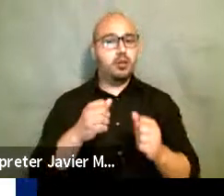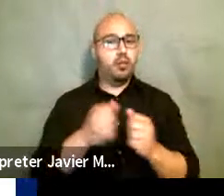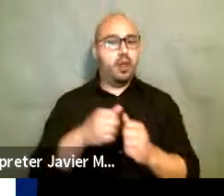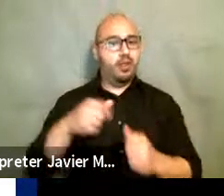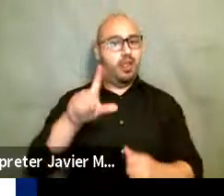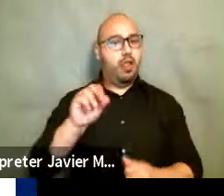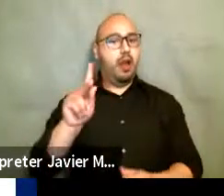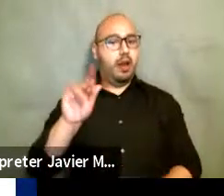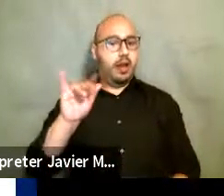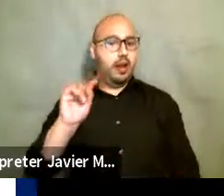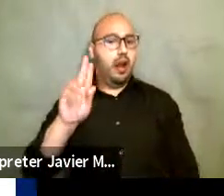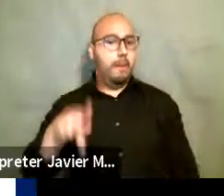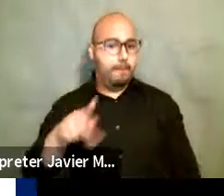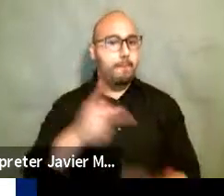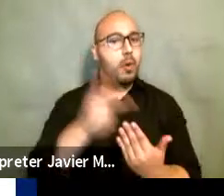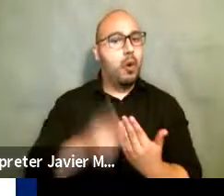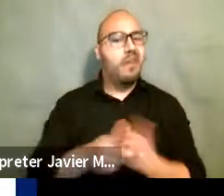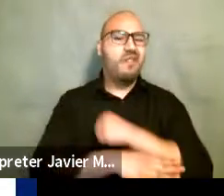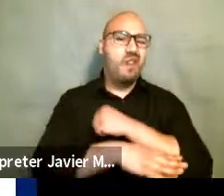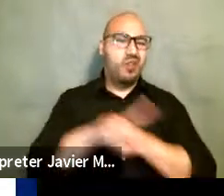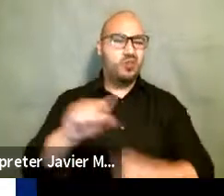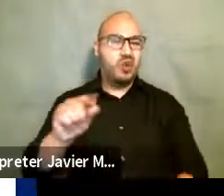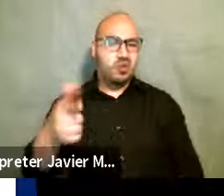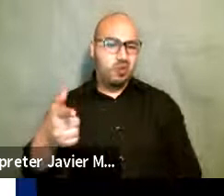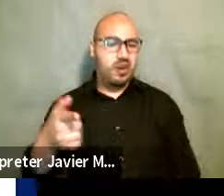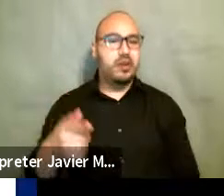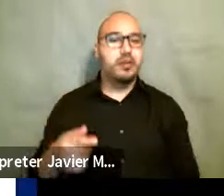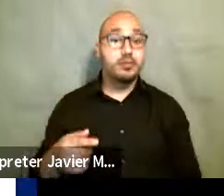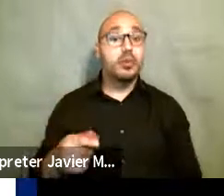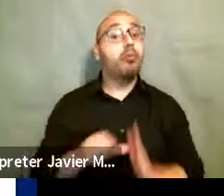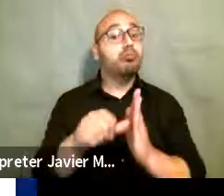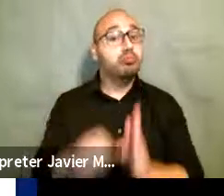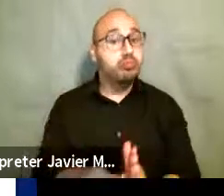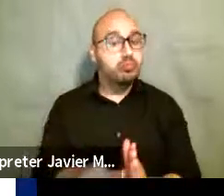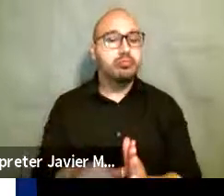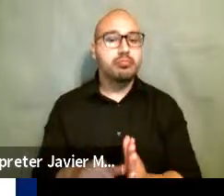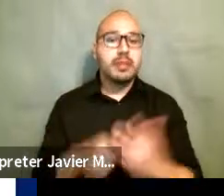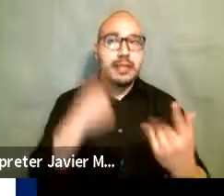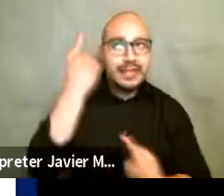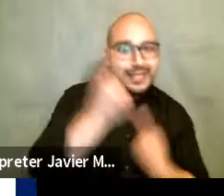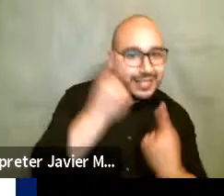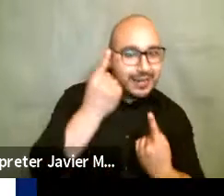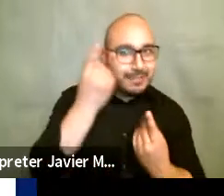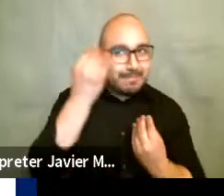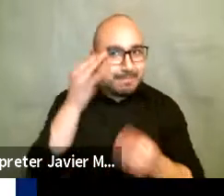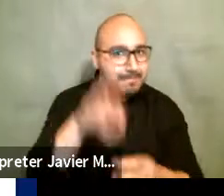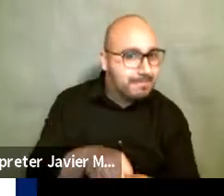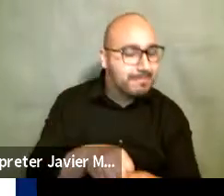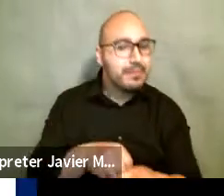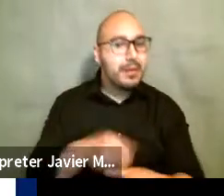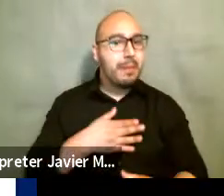as well. So for the fall of 2021. But again, do consider it. Please check out